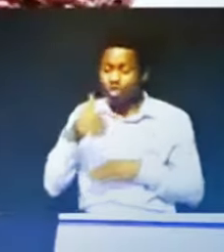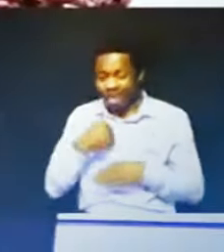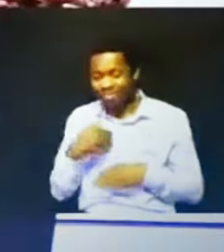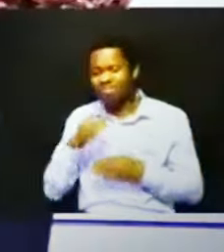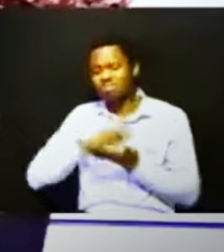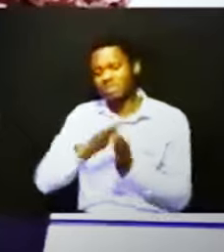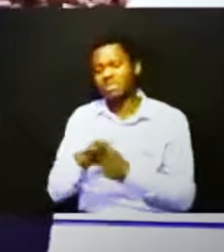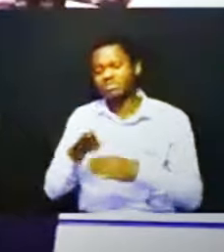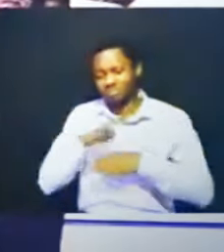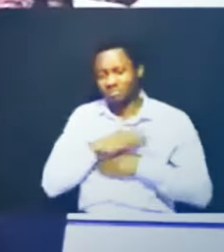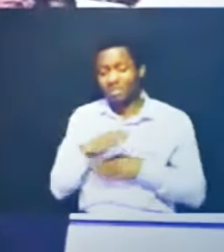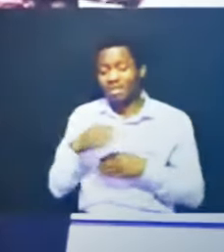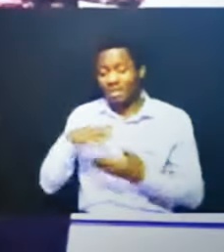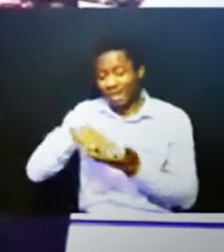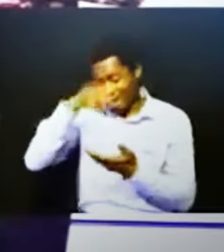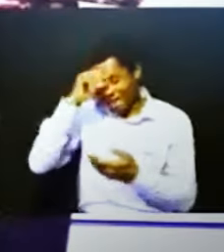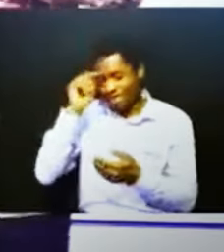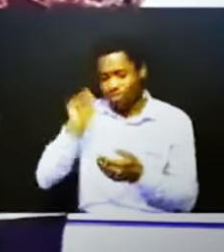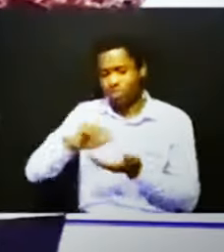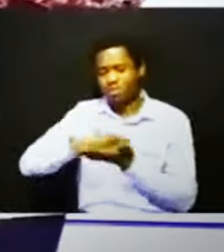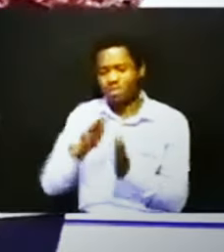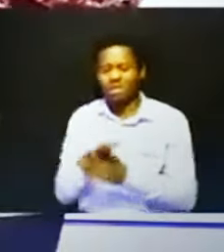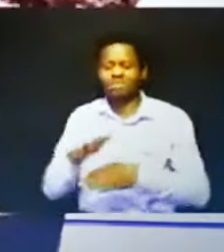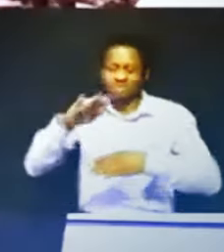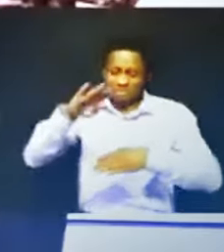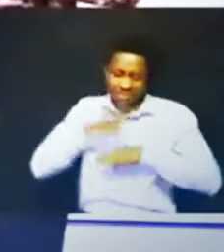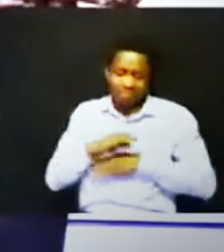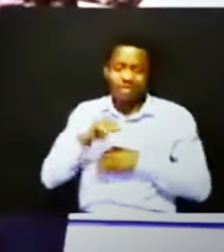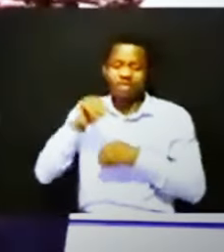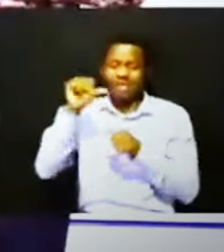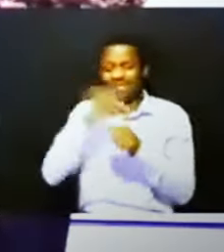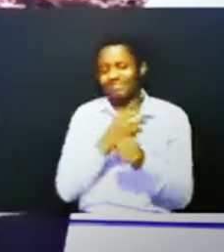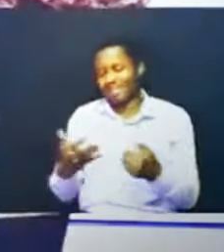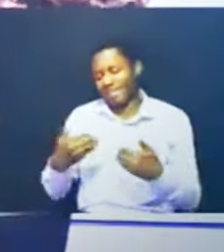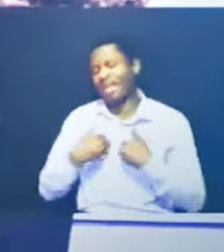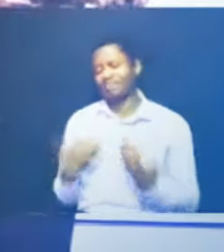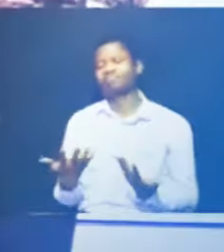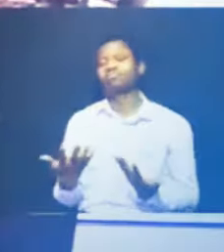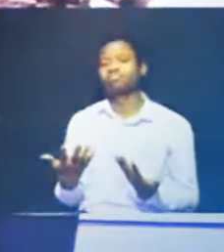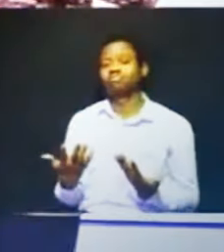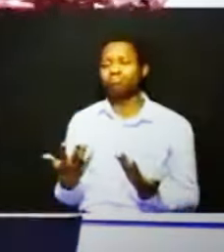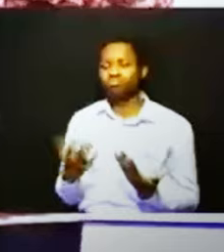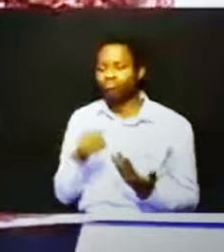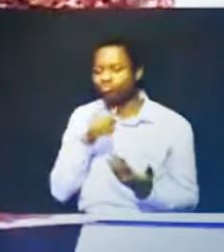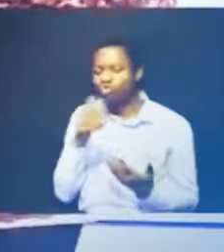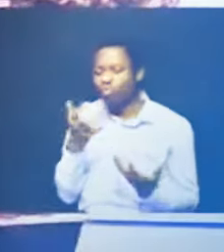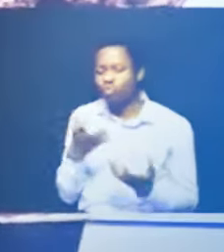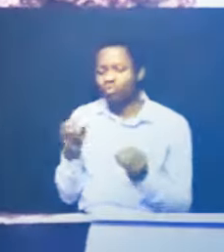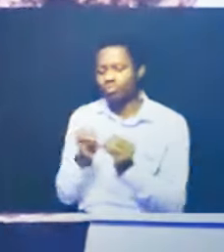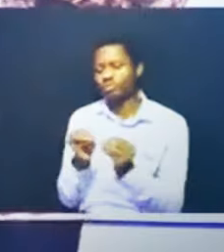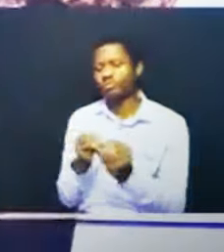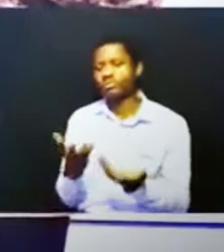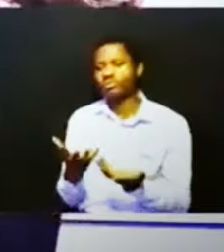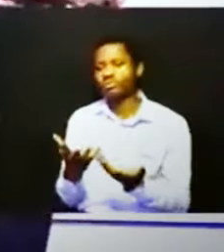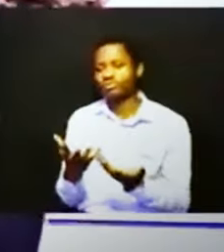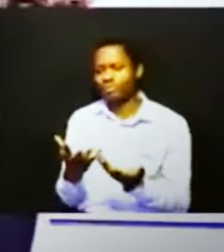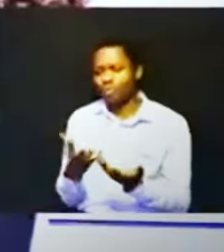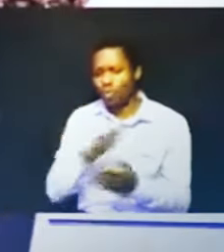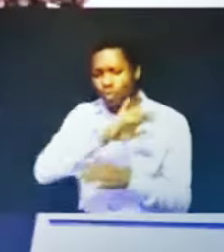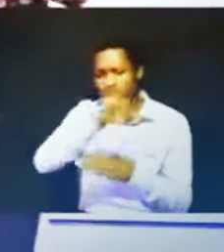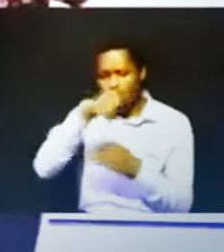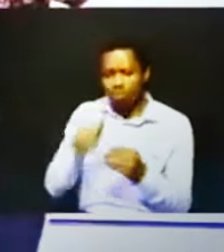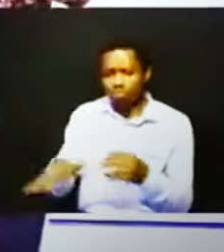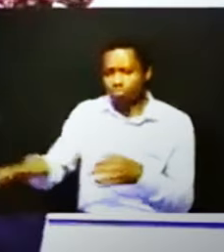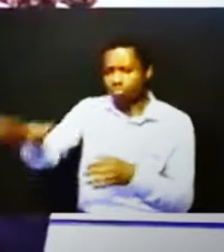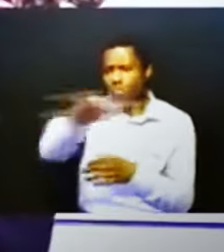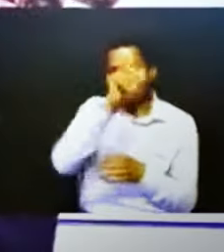ye. If we say media, Messiah said, I sit in a beremoa me wano, me peniso, na mama na domiso. Let us learn to be